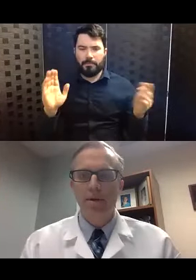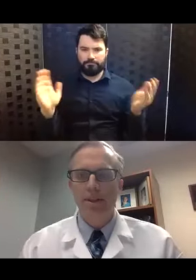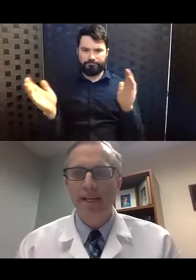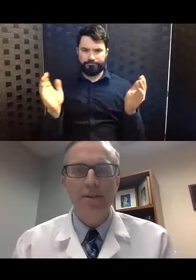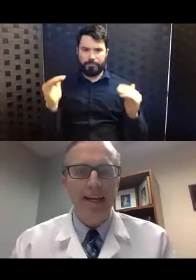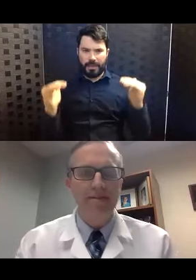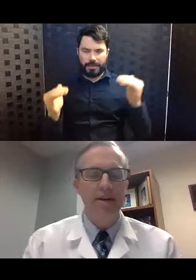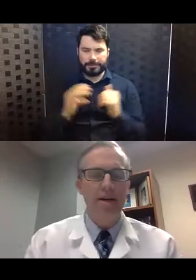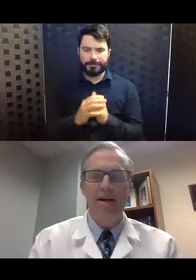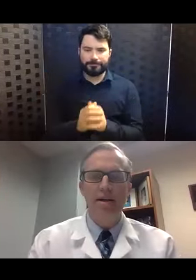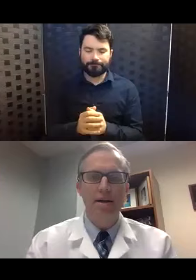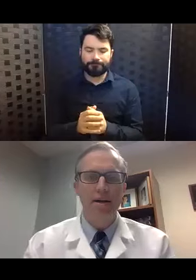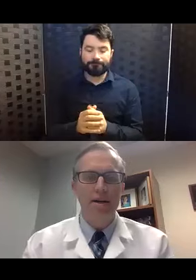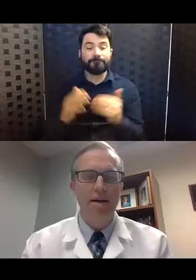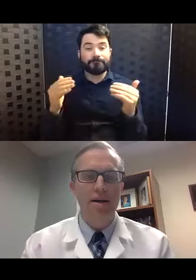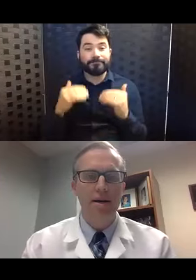Thank you, Dave.